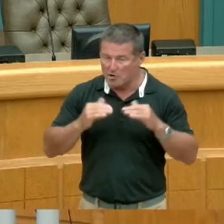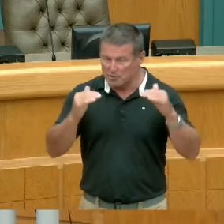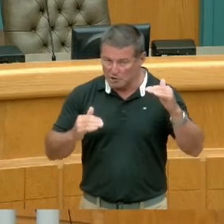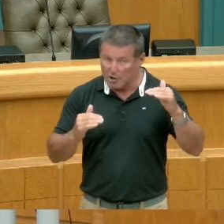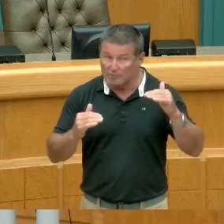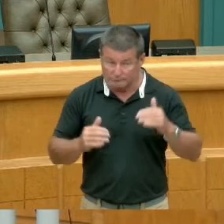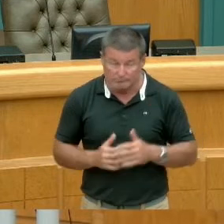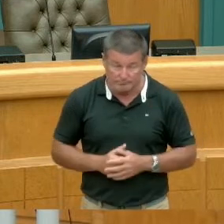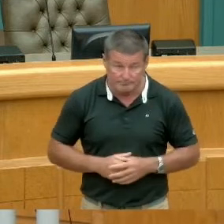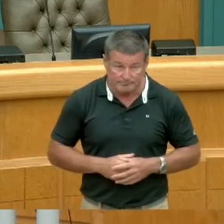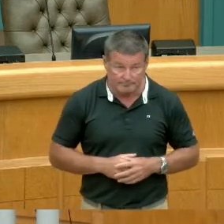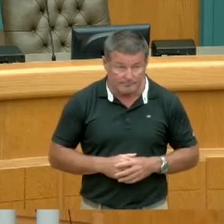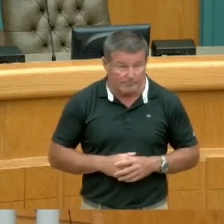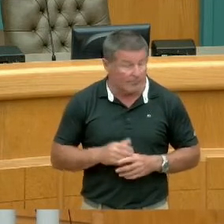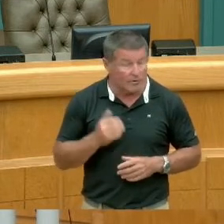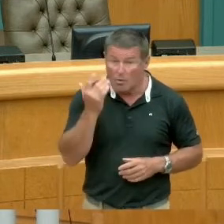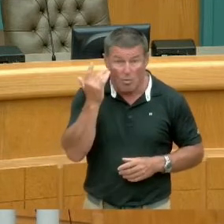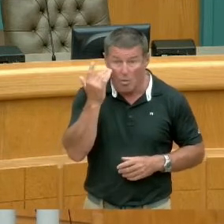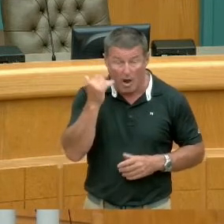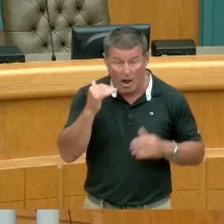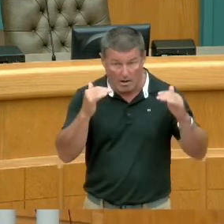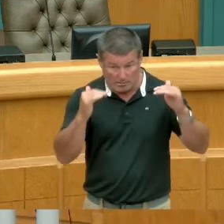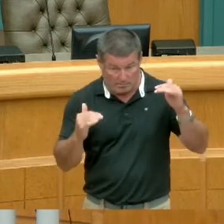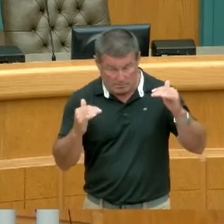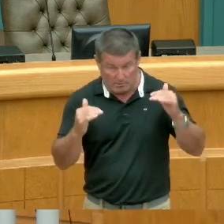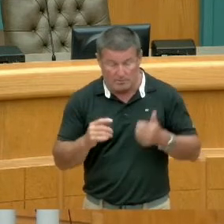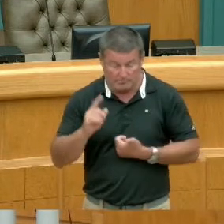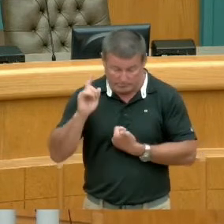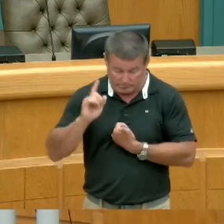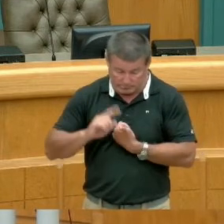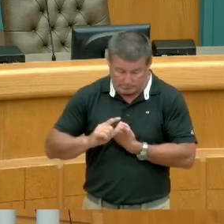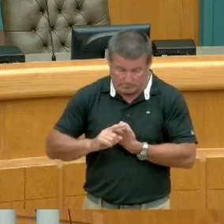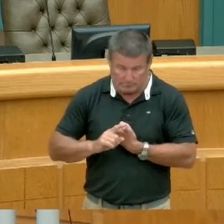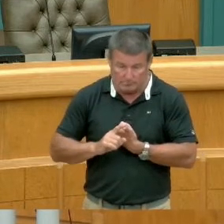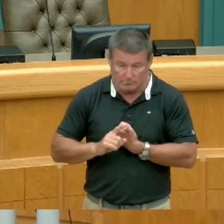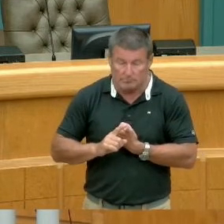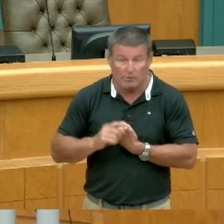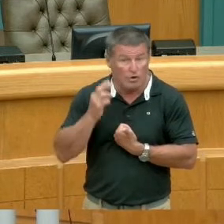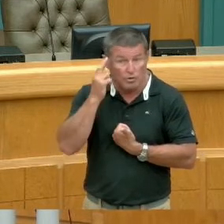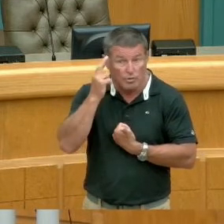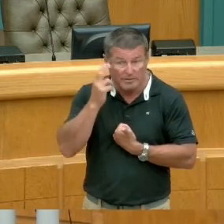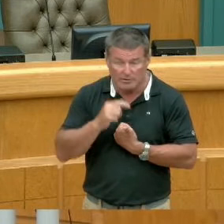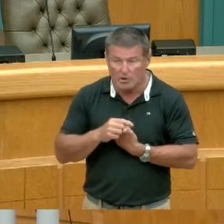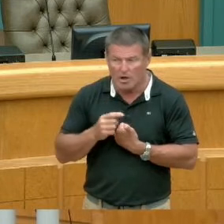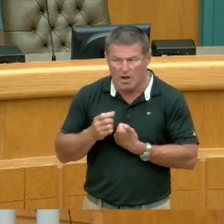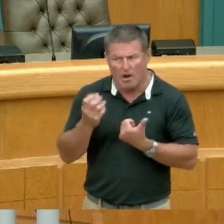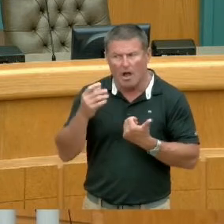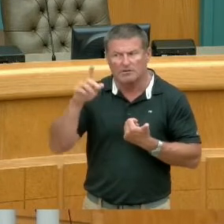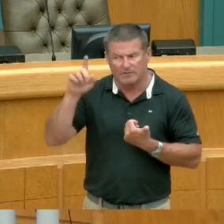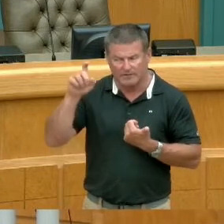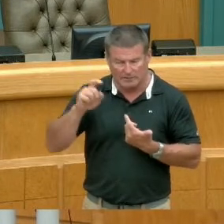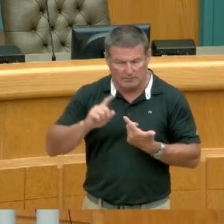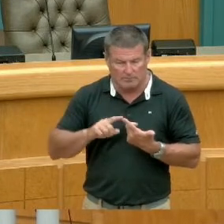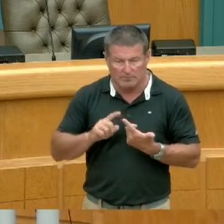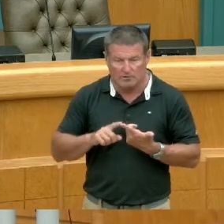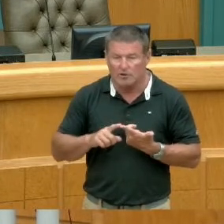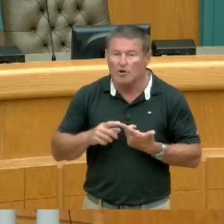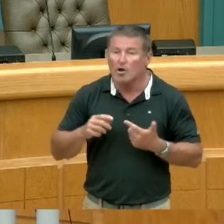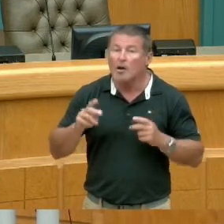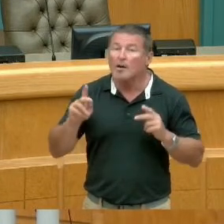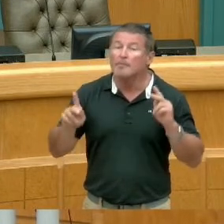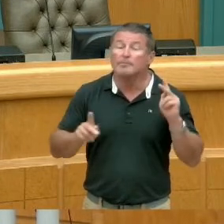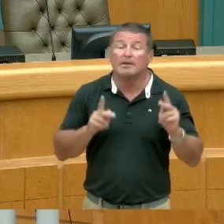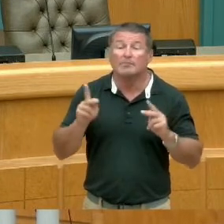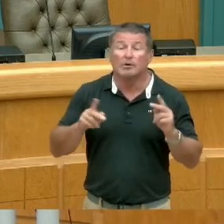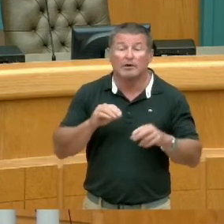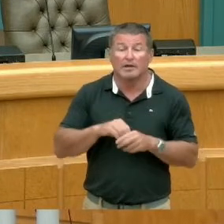of that, the majority of that goes to a couple of things. One, we're doing some significant testing, and two, we've got a population in